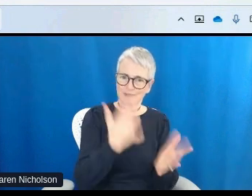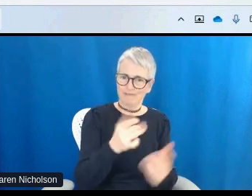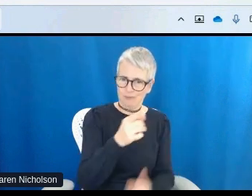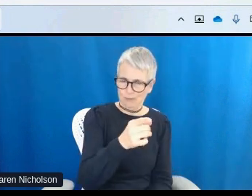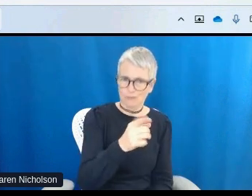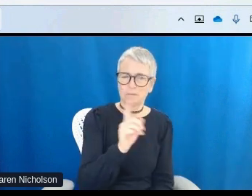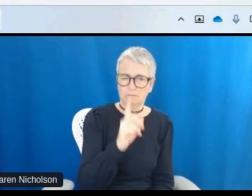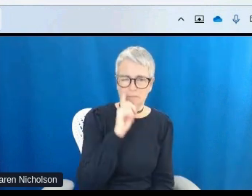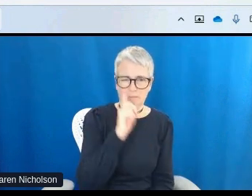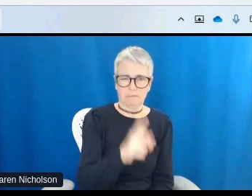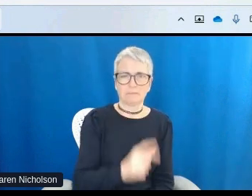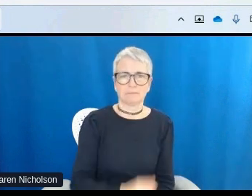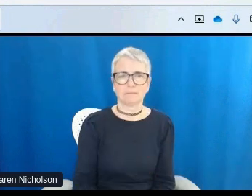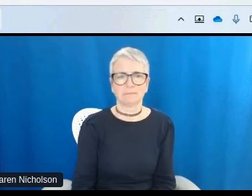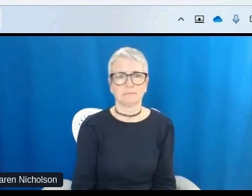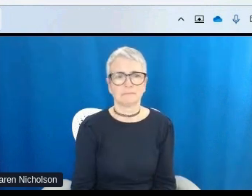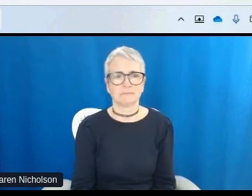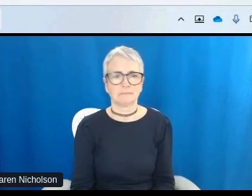on,